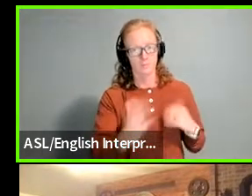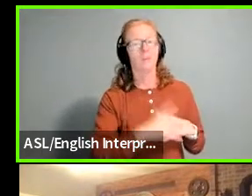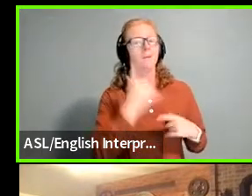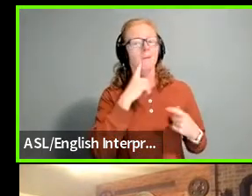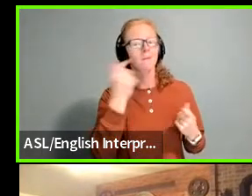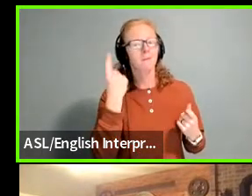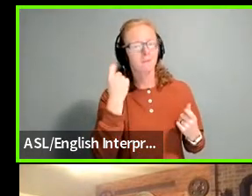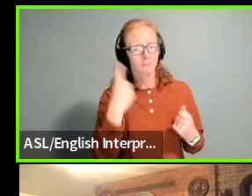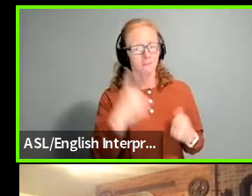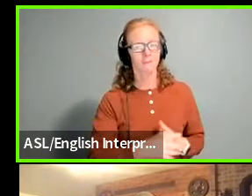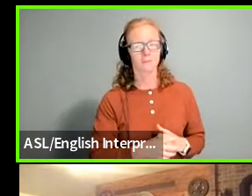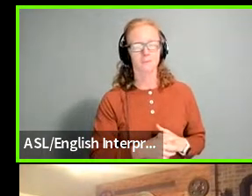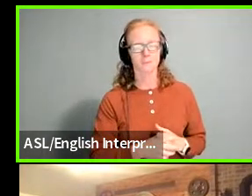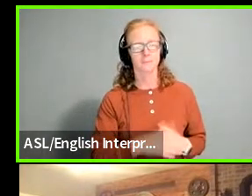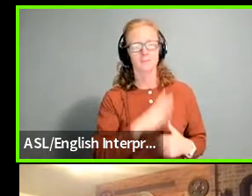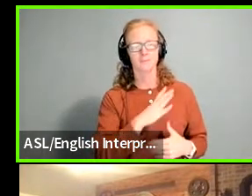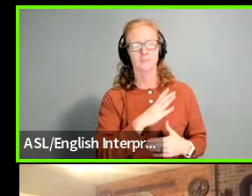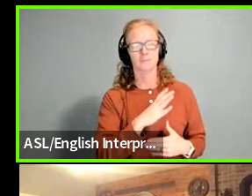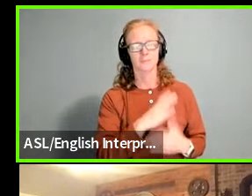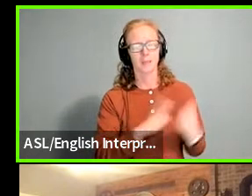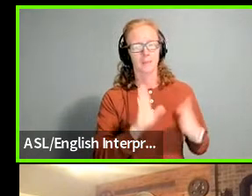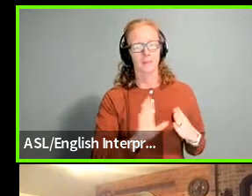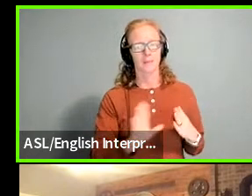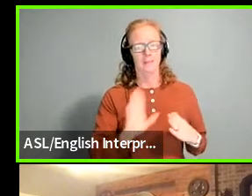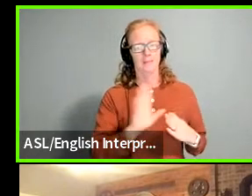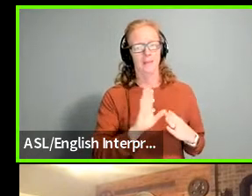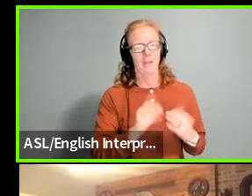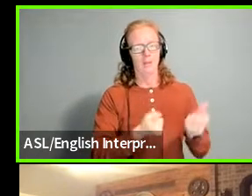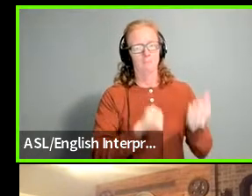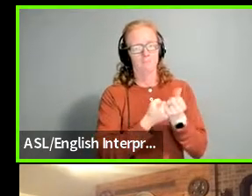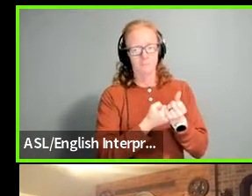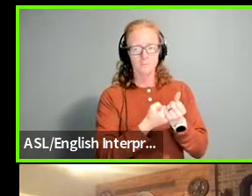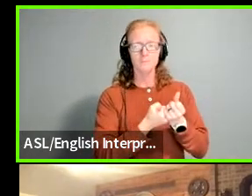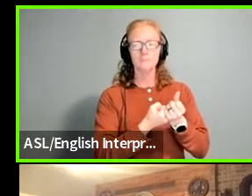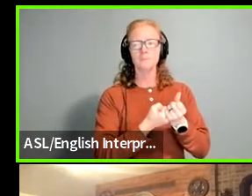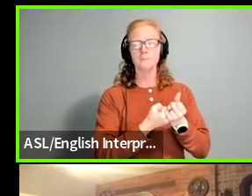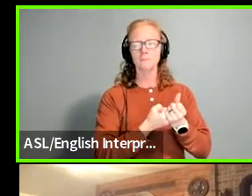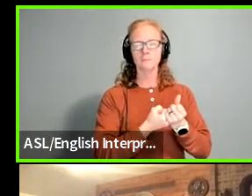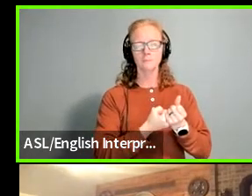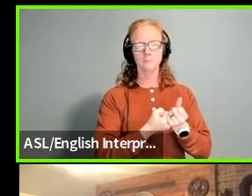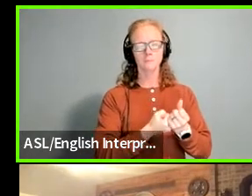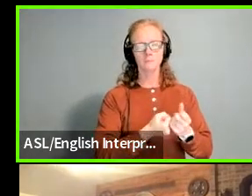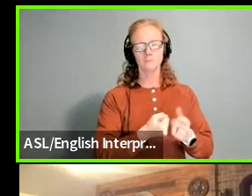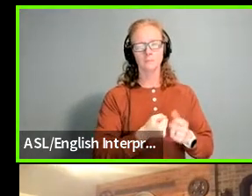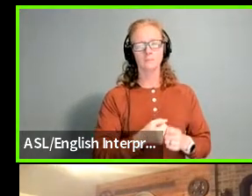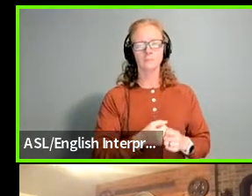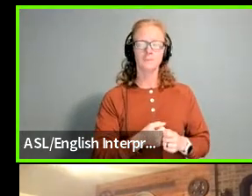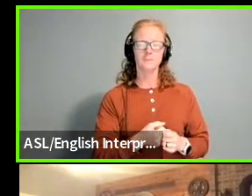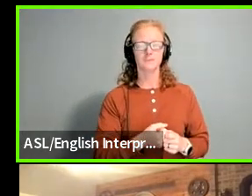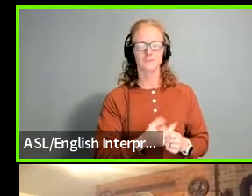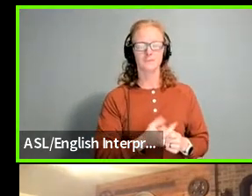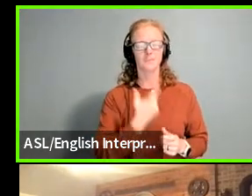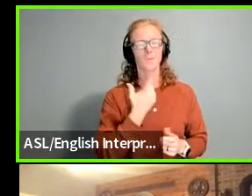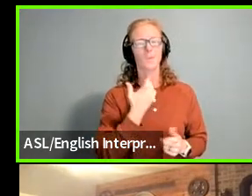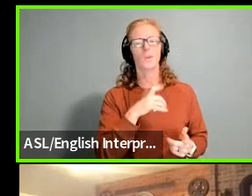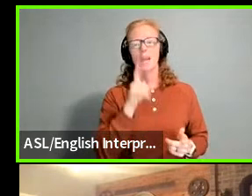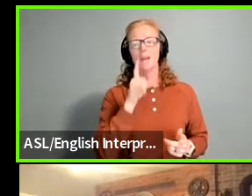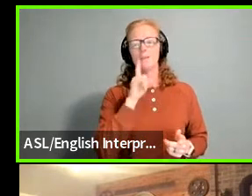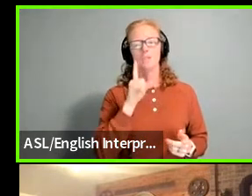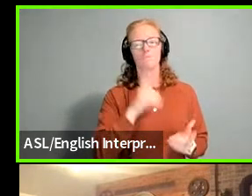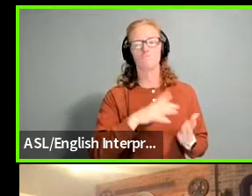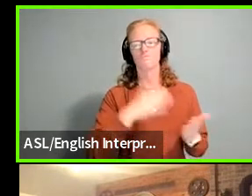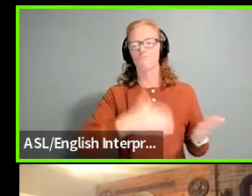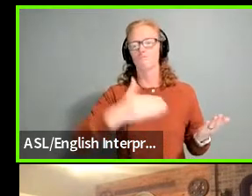understand some of the positions that they have taken, and we've been having ad hoc conversations,